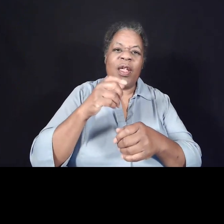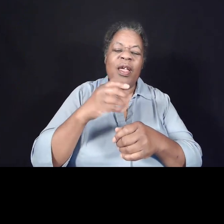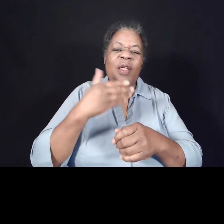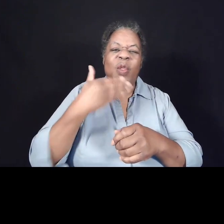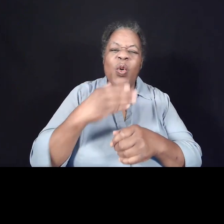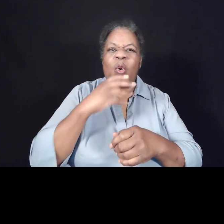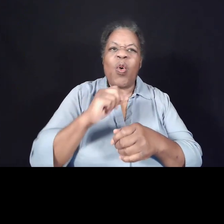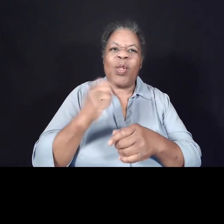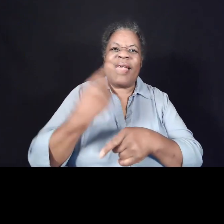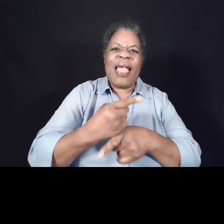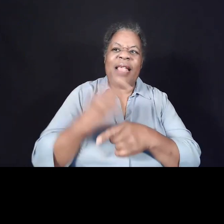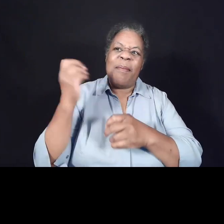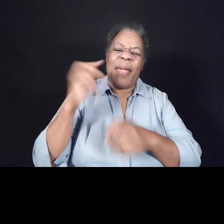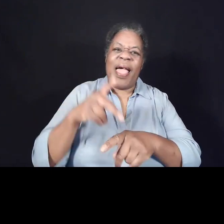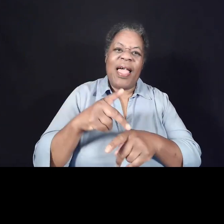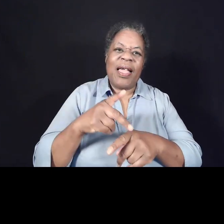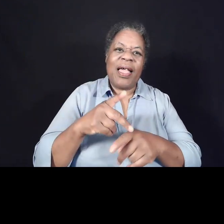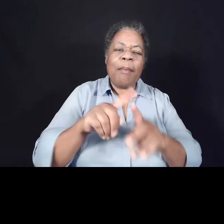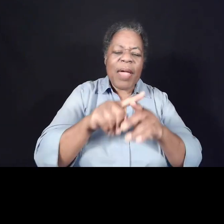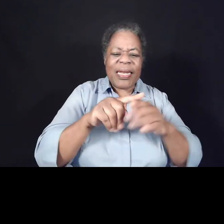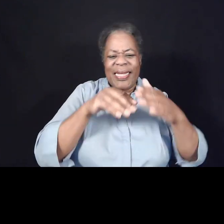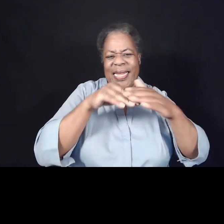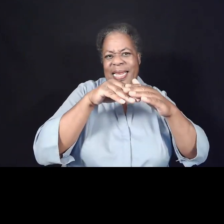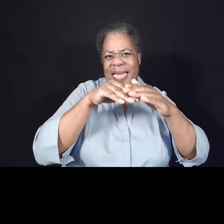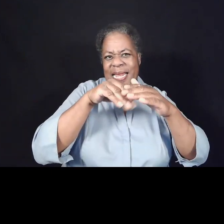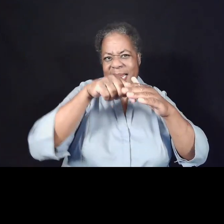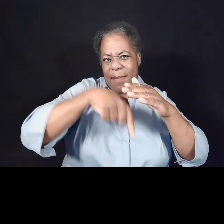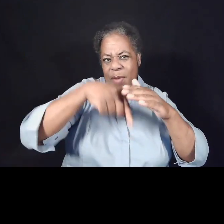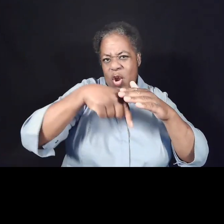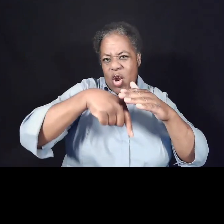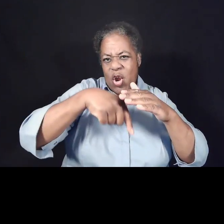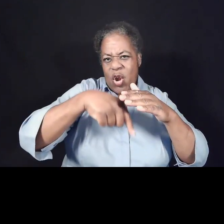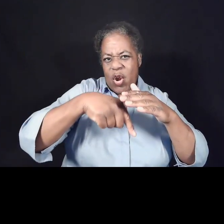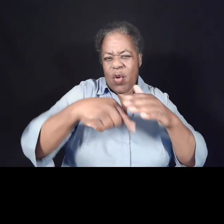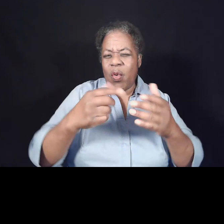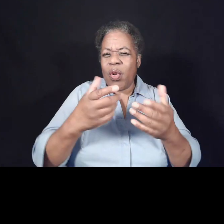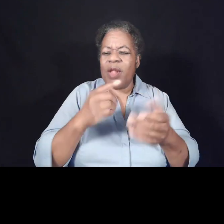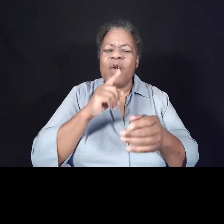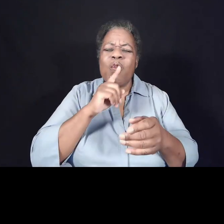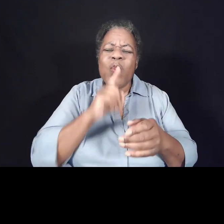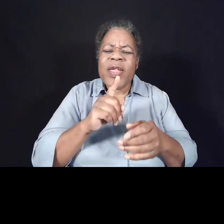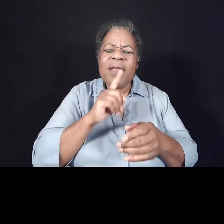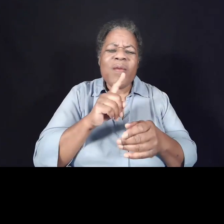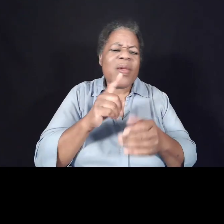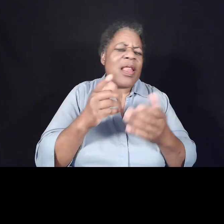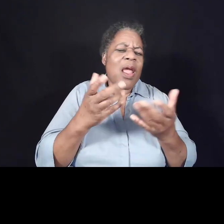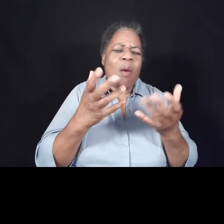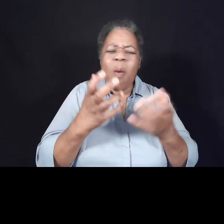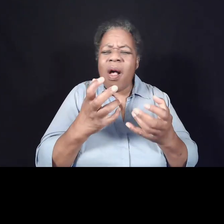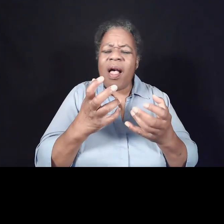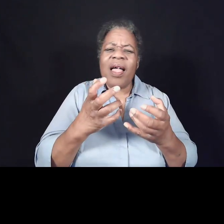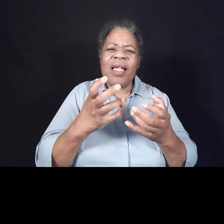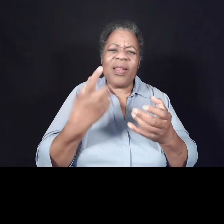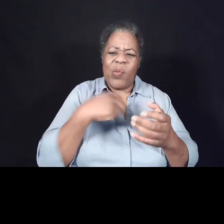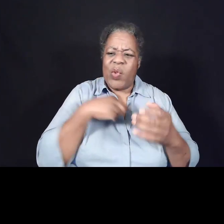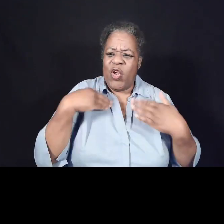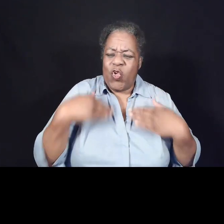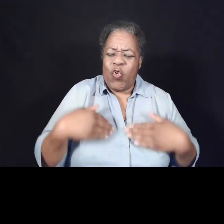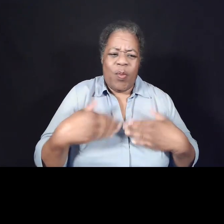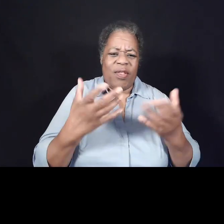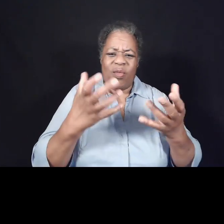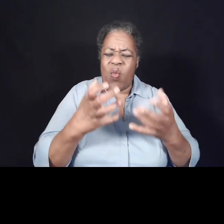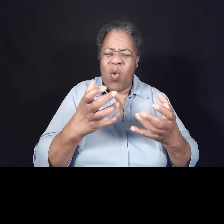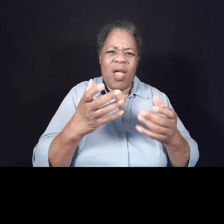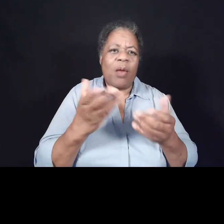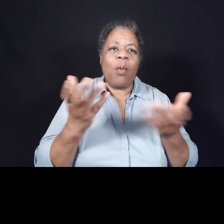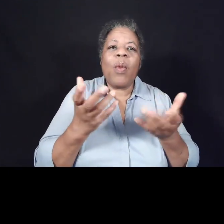But beneath the surface, deeper down, what do we really want as human beings? Well, a